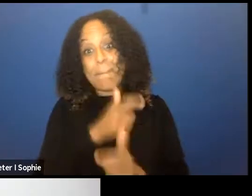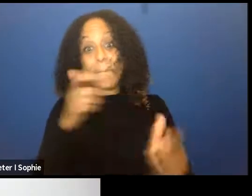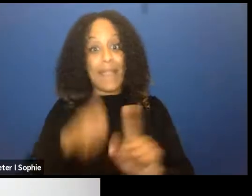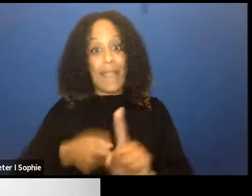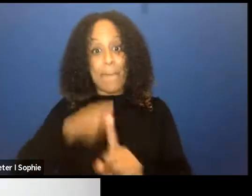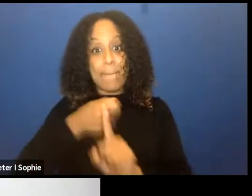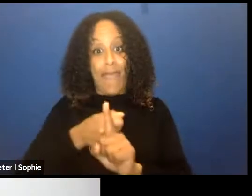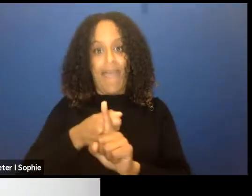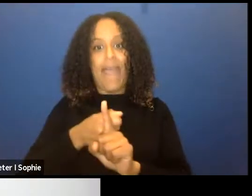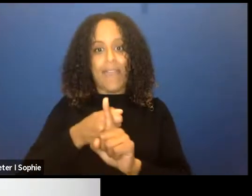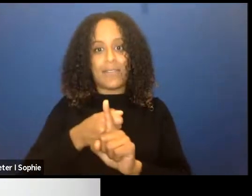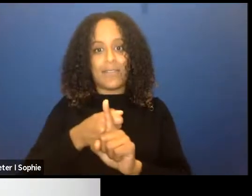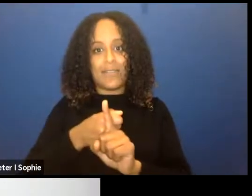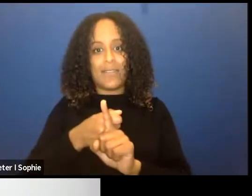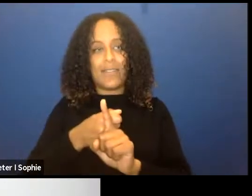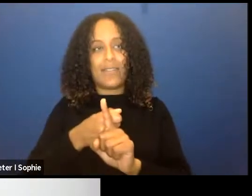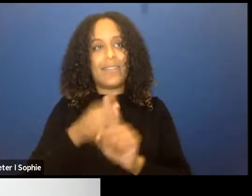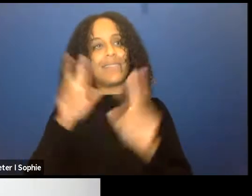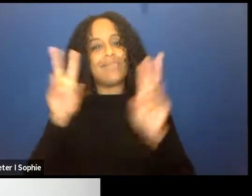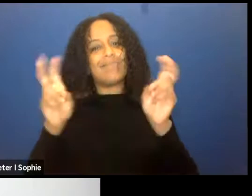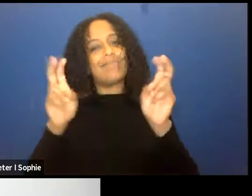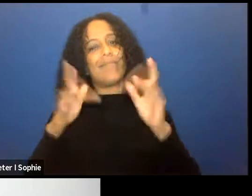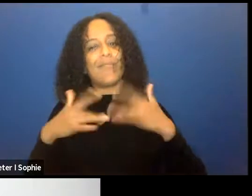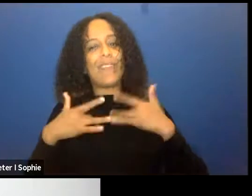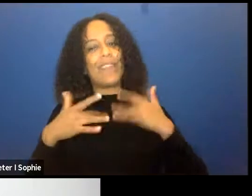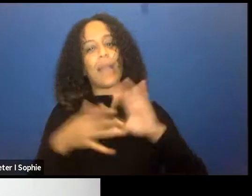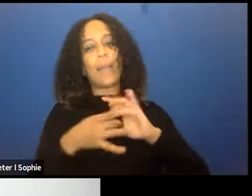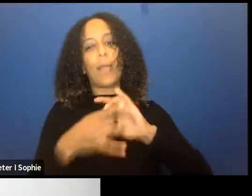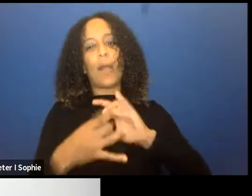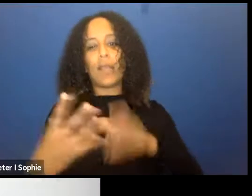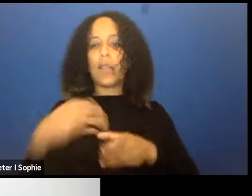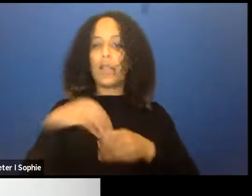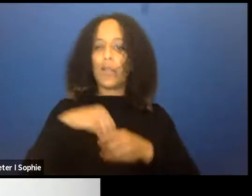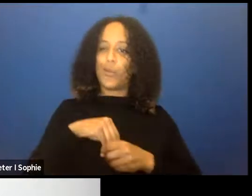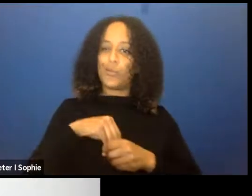a sense of belonging and inclusion.